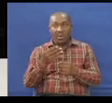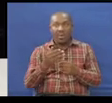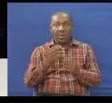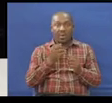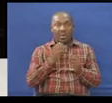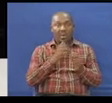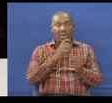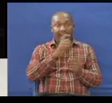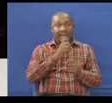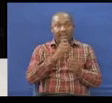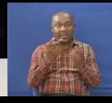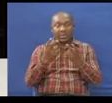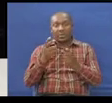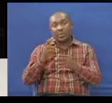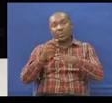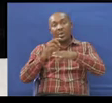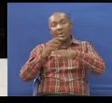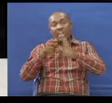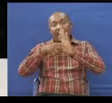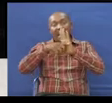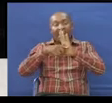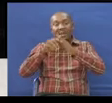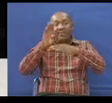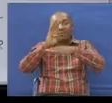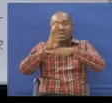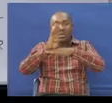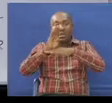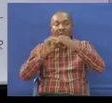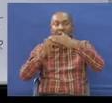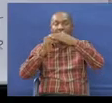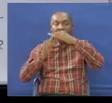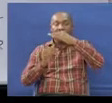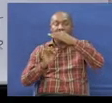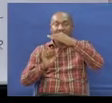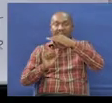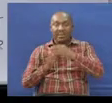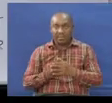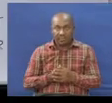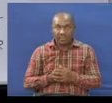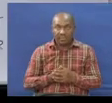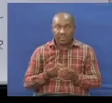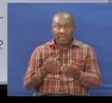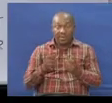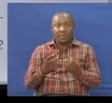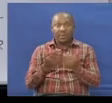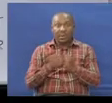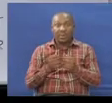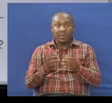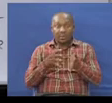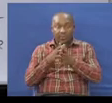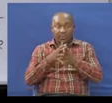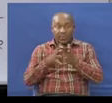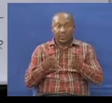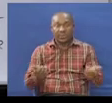b over a. These are the two values of x which can satisfy these general equations here. Have a